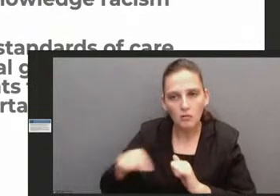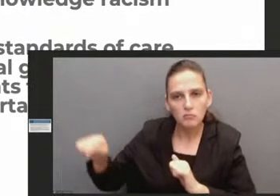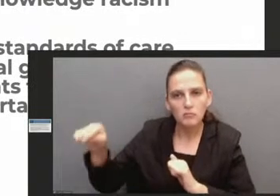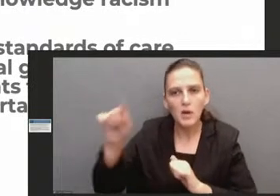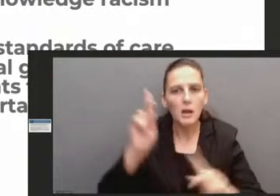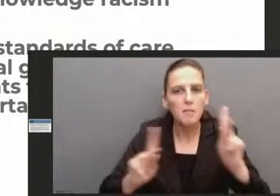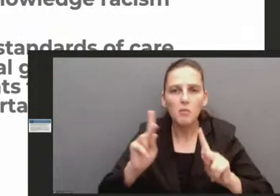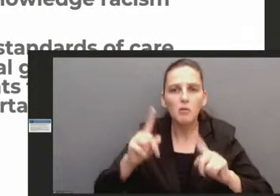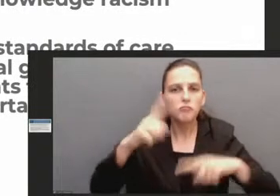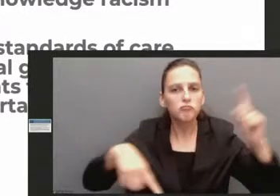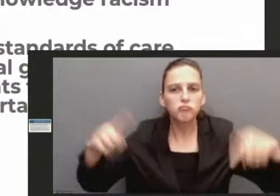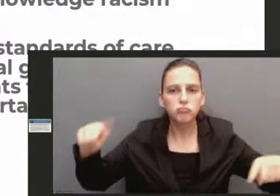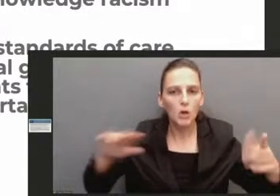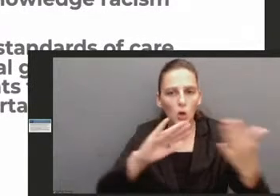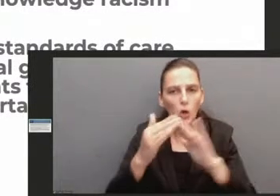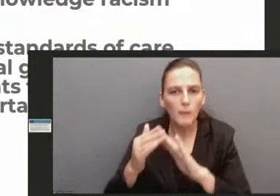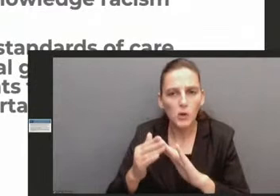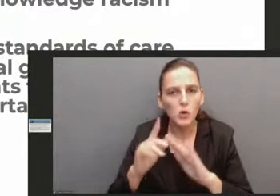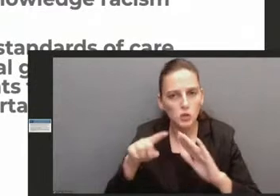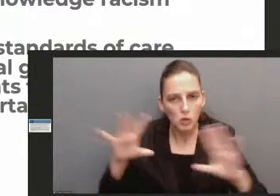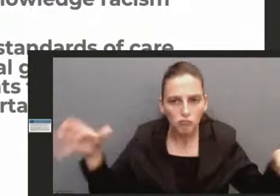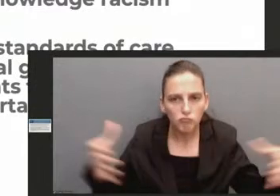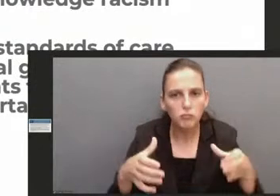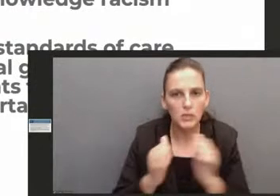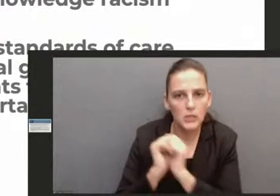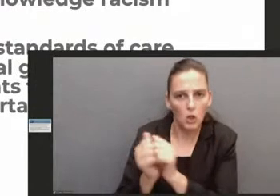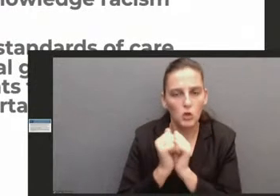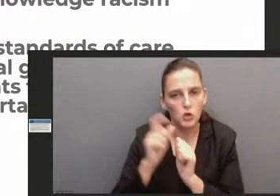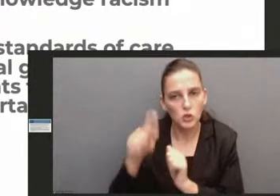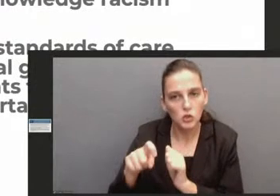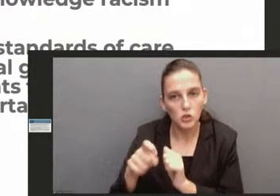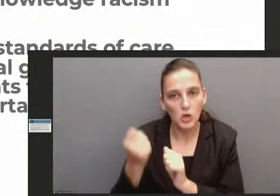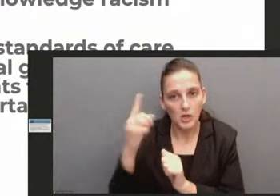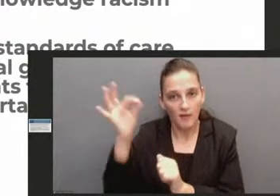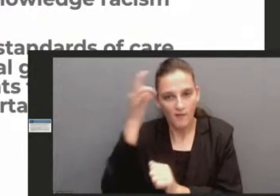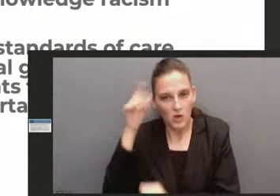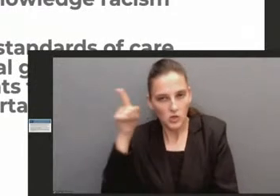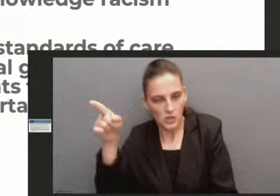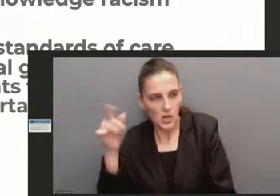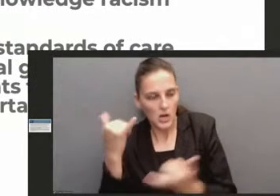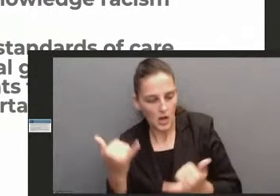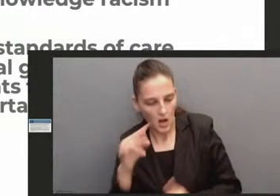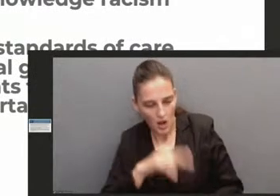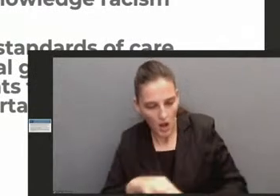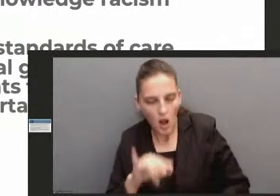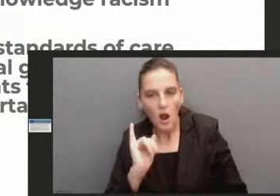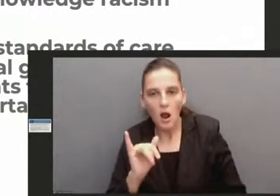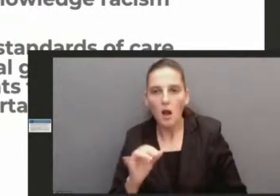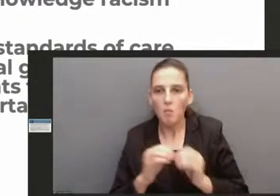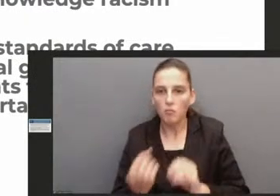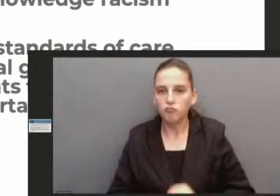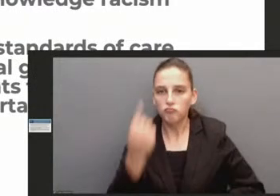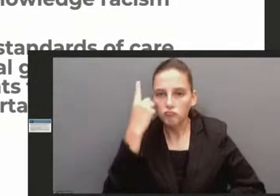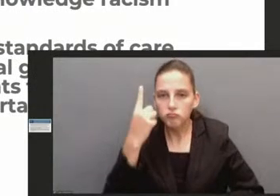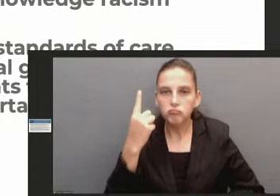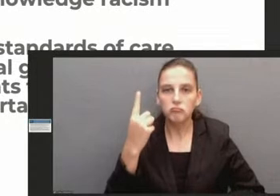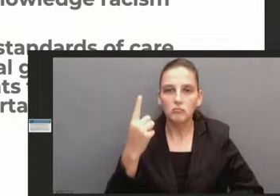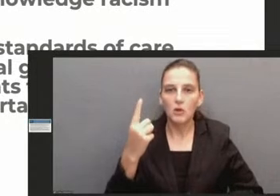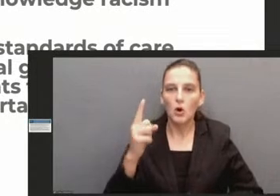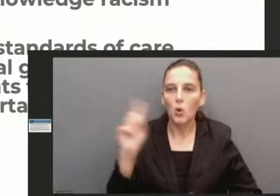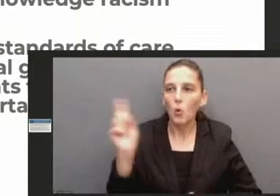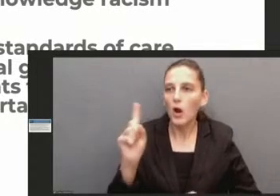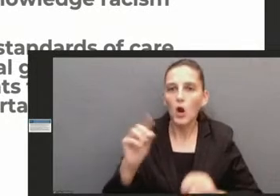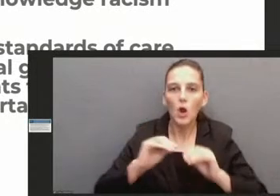diverse communities so that the federal government actually has a more comprehensive understanding of incidences of misinformation that